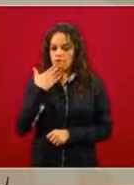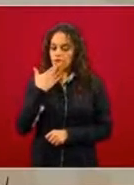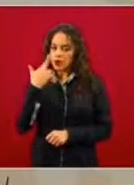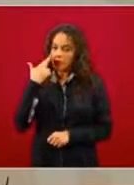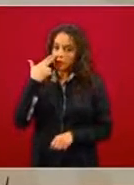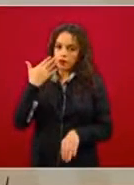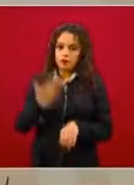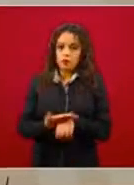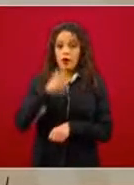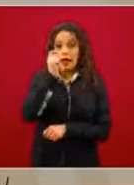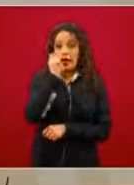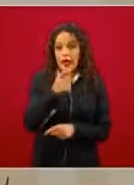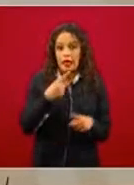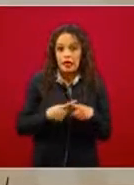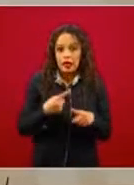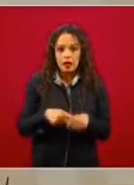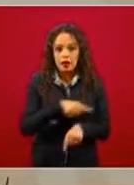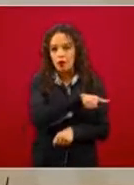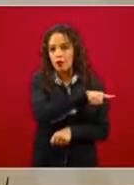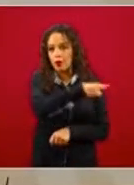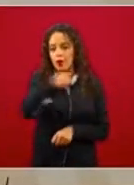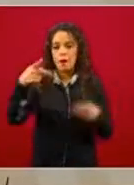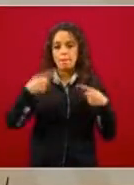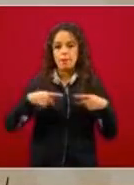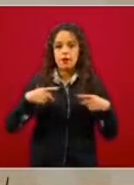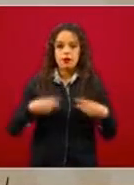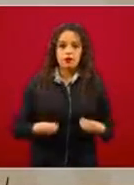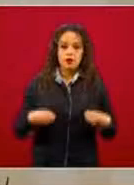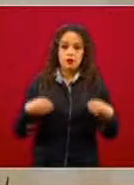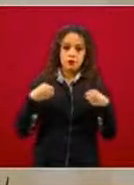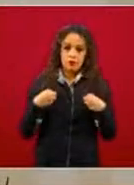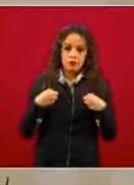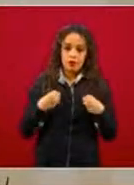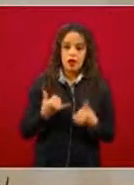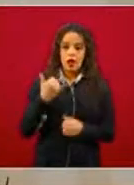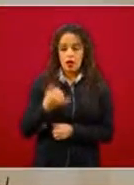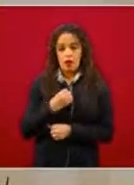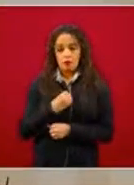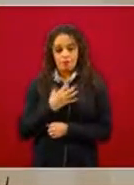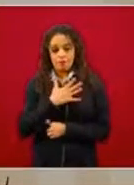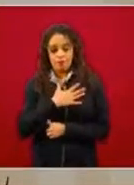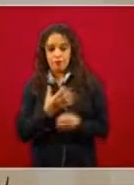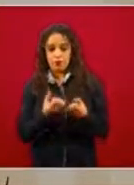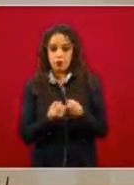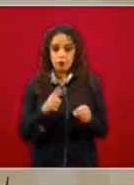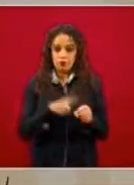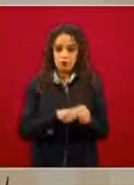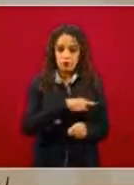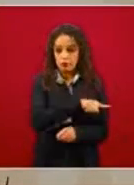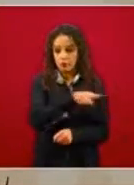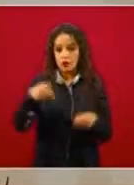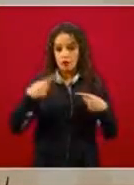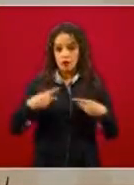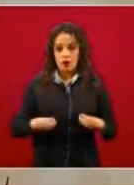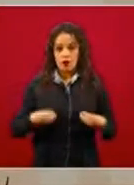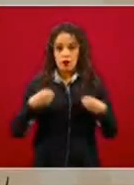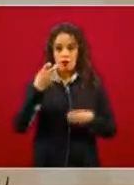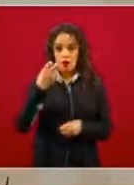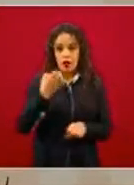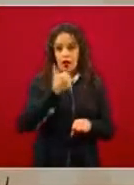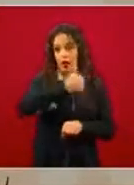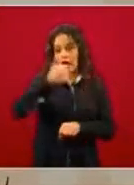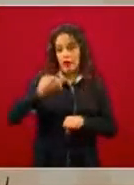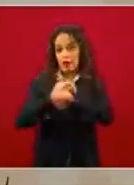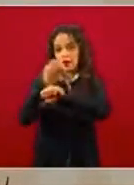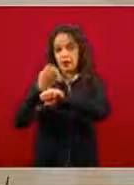precaution. Hats off to all my governors. It's a great sense of responsibility that they have showed over their